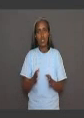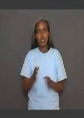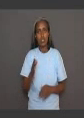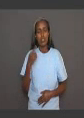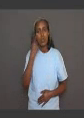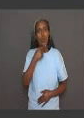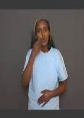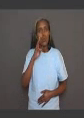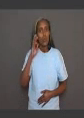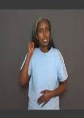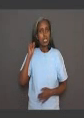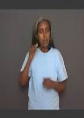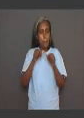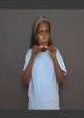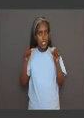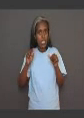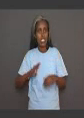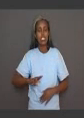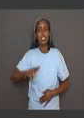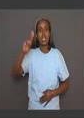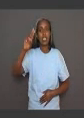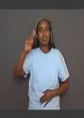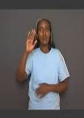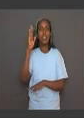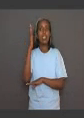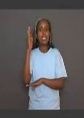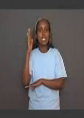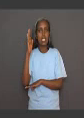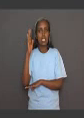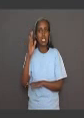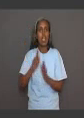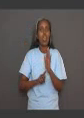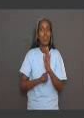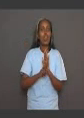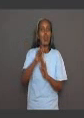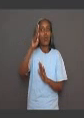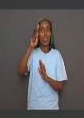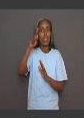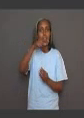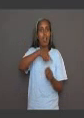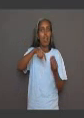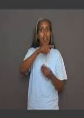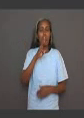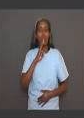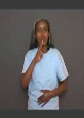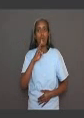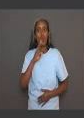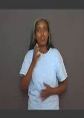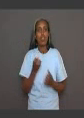was measuring the heights of trees growing around a water source.